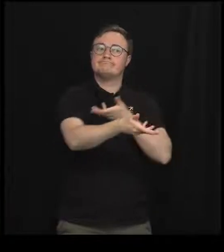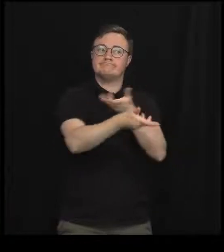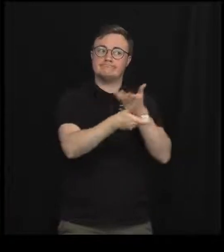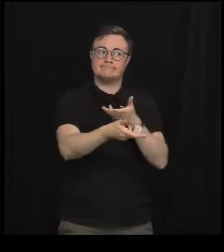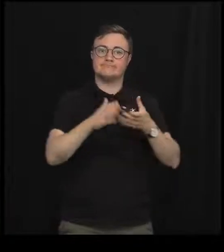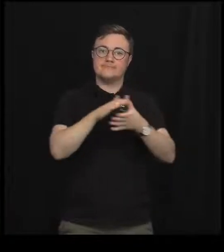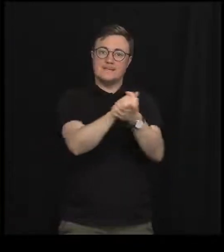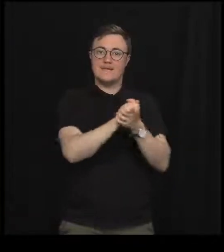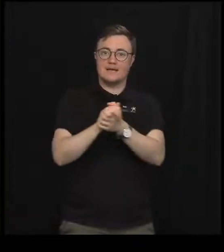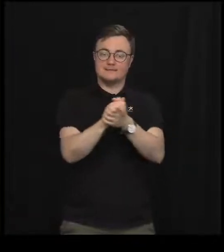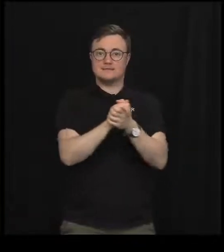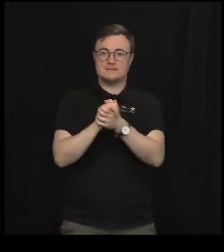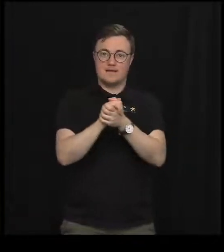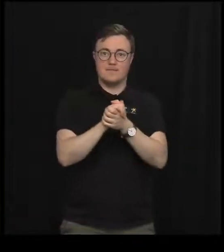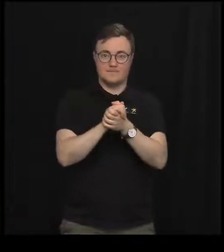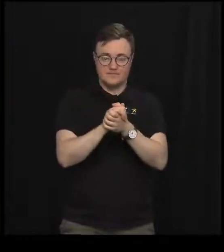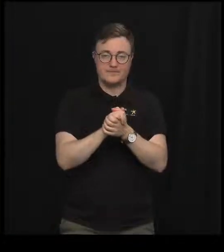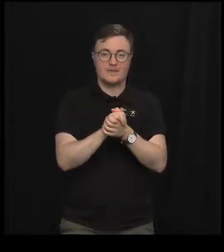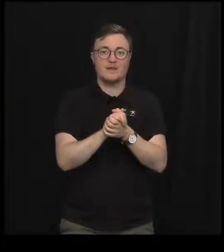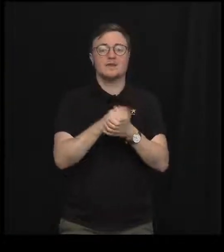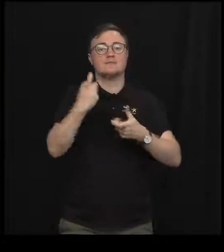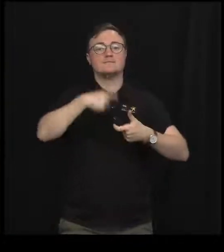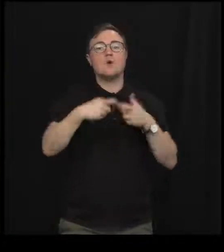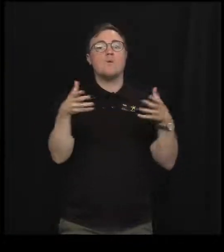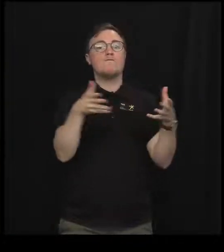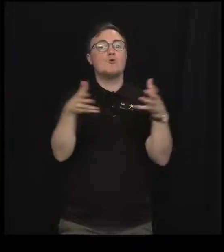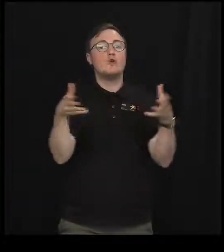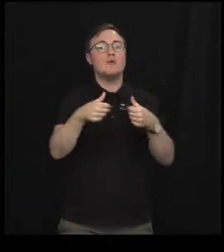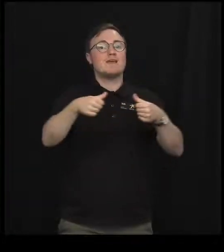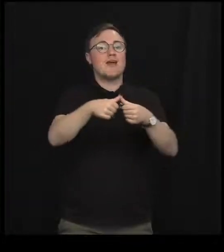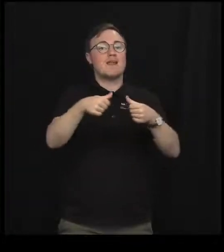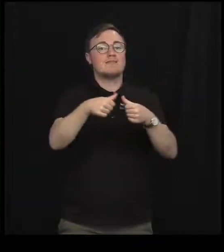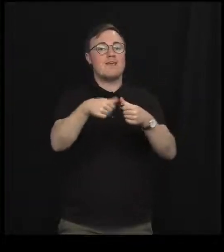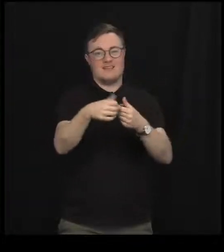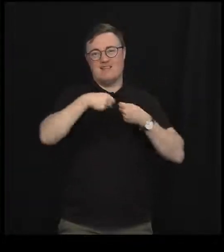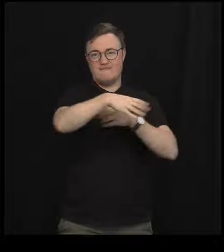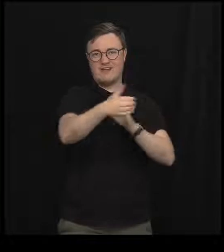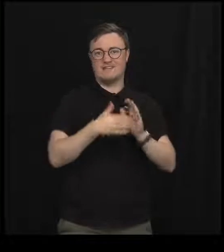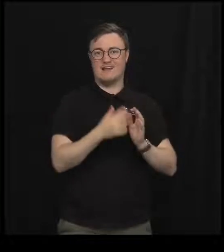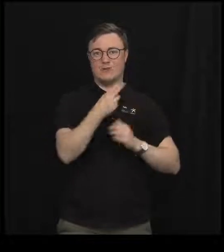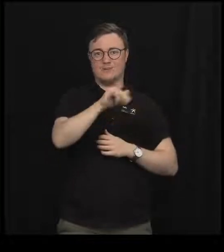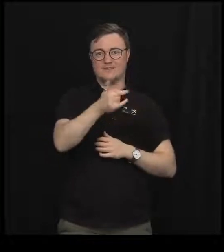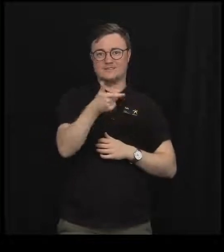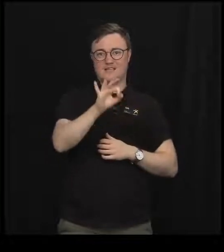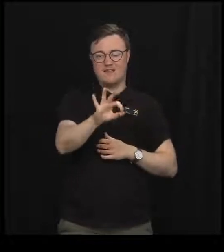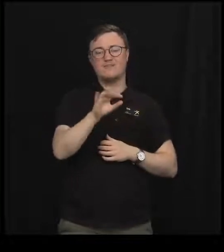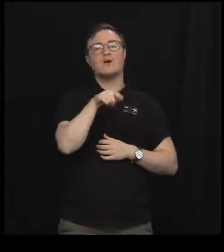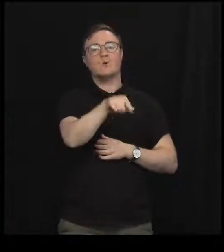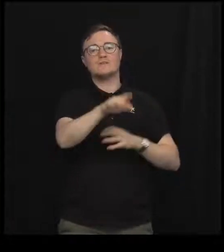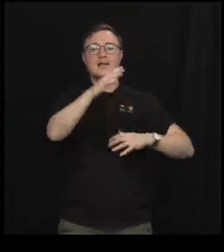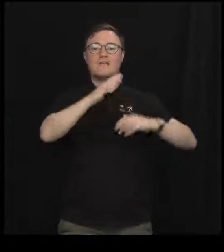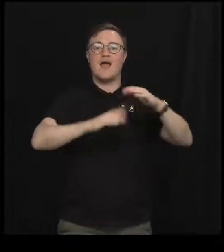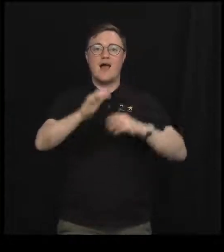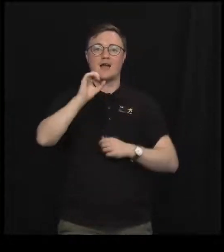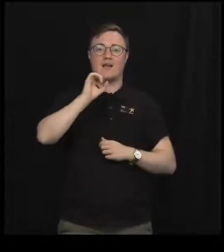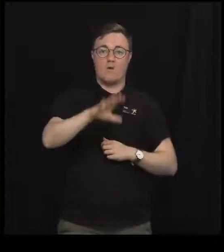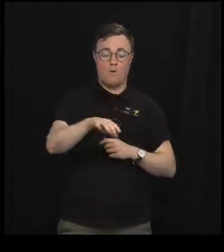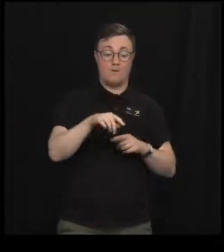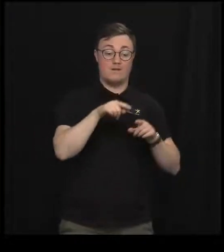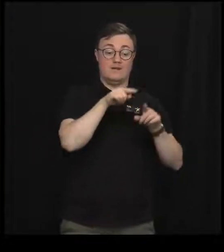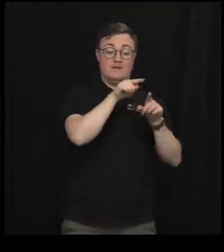a procurement, on a volume guarantee delivered then by UNICEF to make sure that there was no gap between